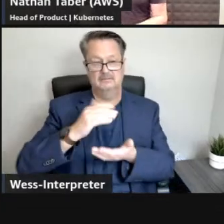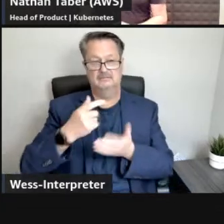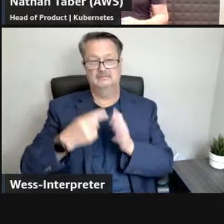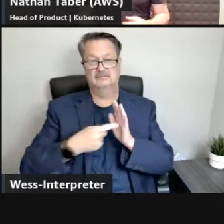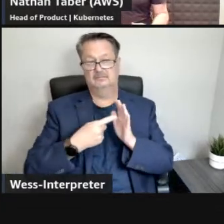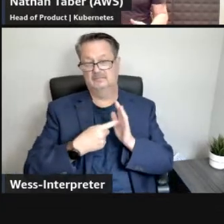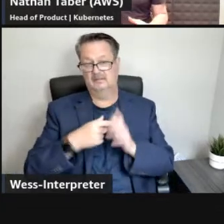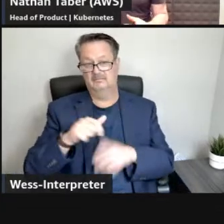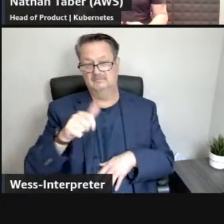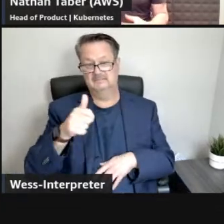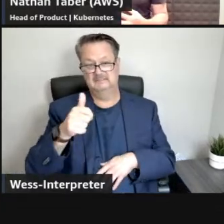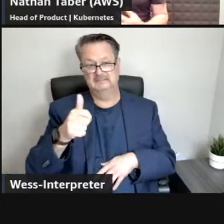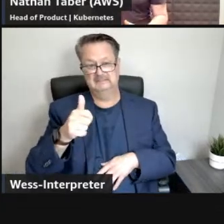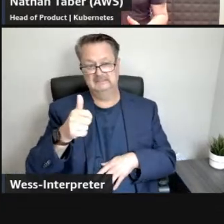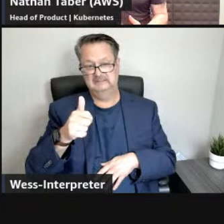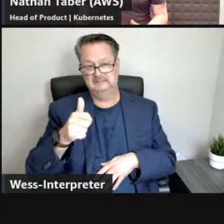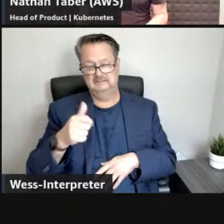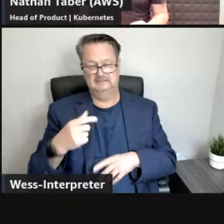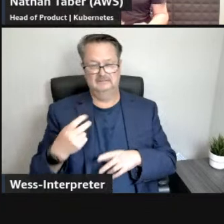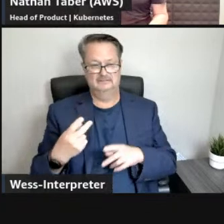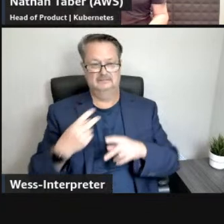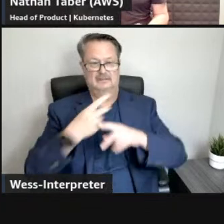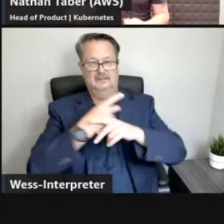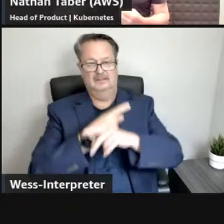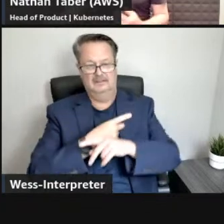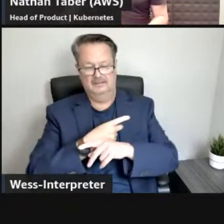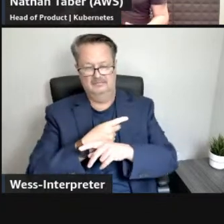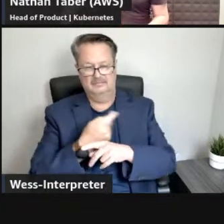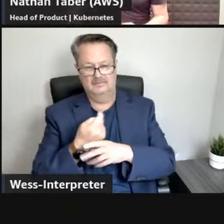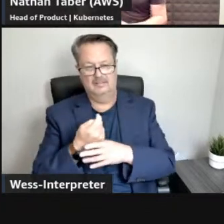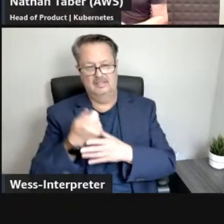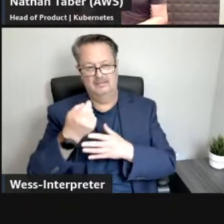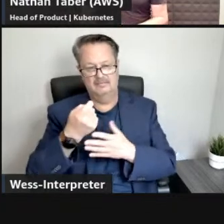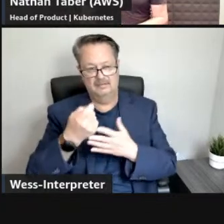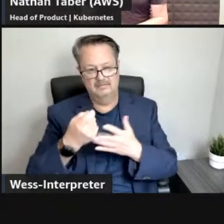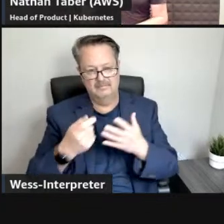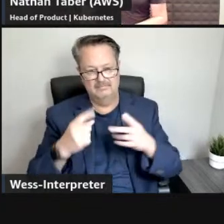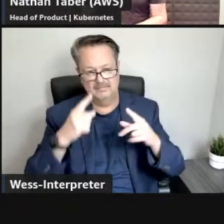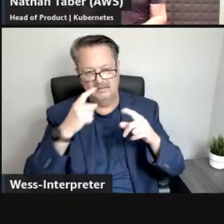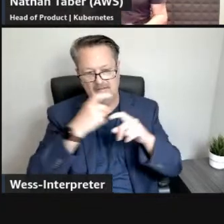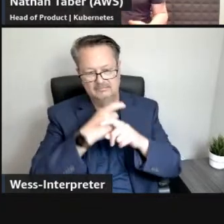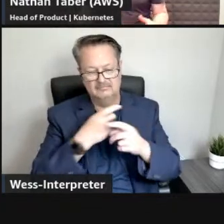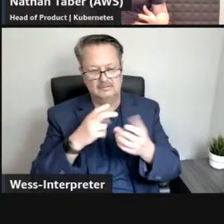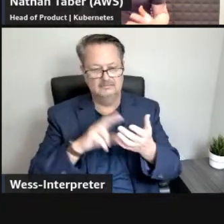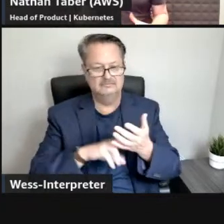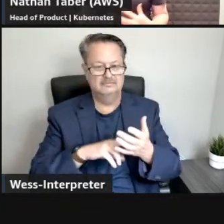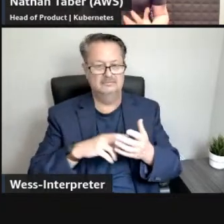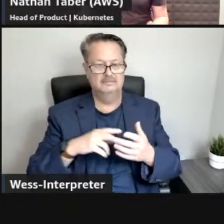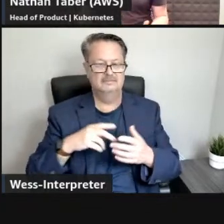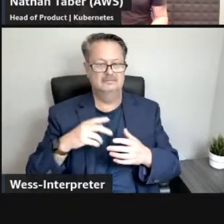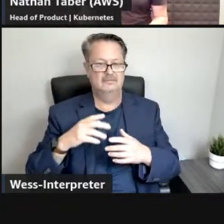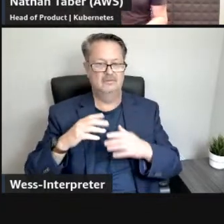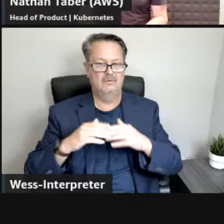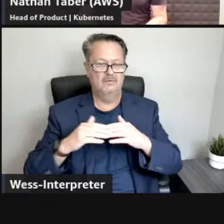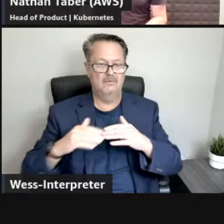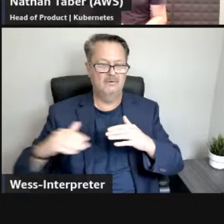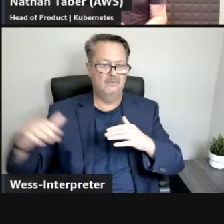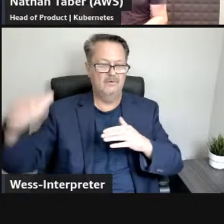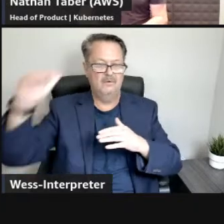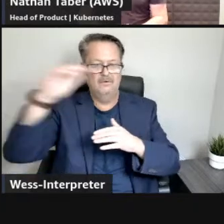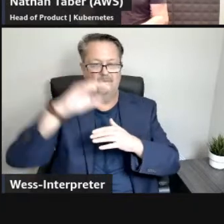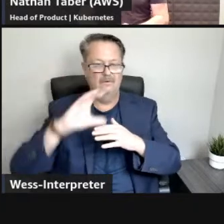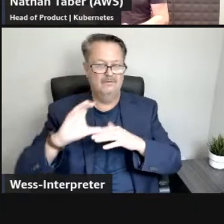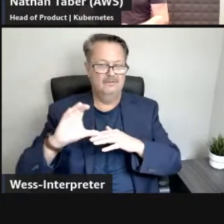they're eliminating complex contracts. They're eliminating management overhead of legacy systems. So big cost savings